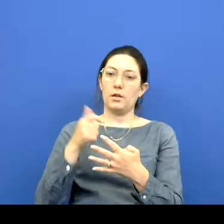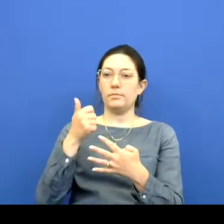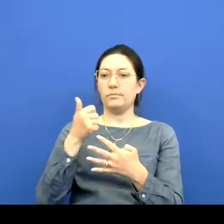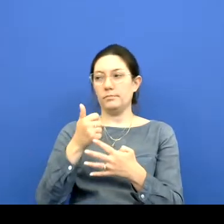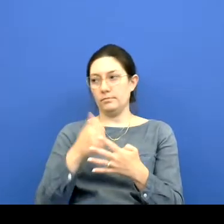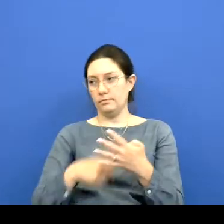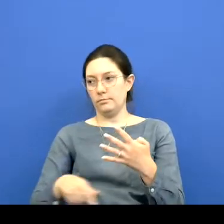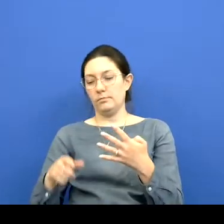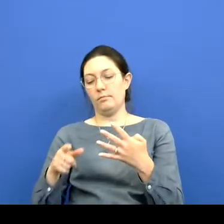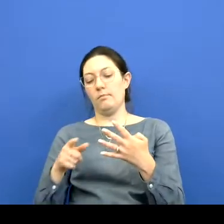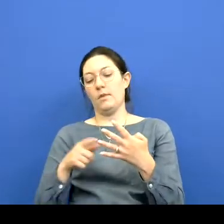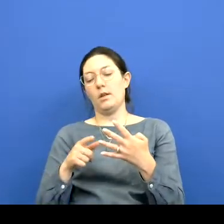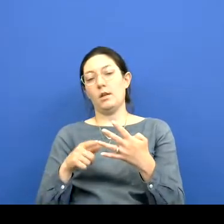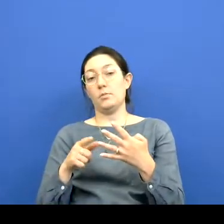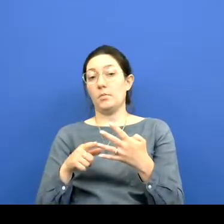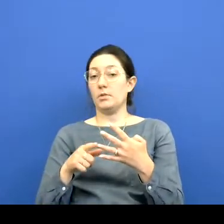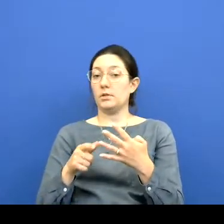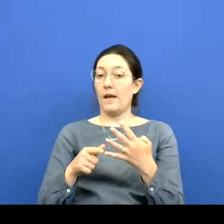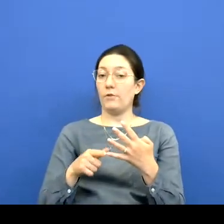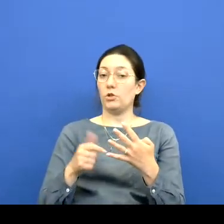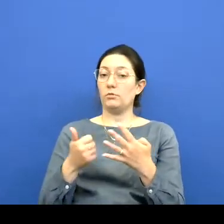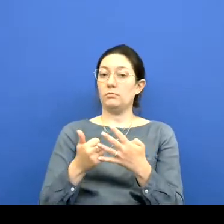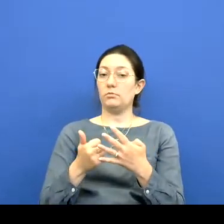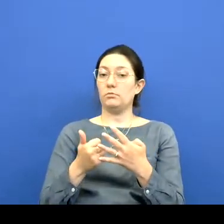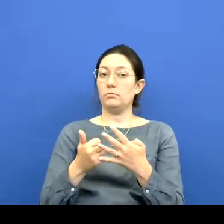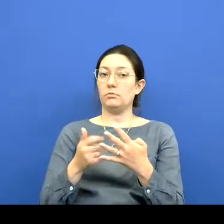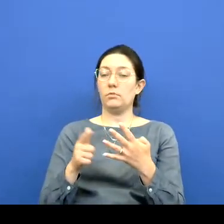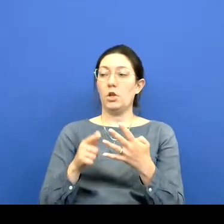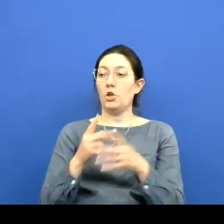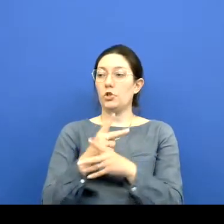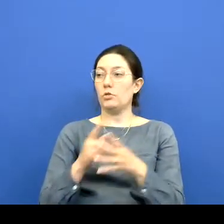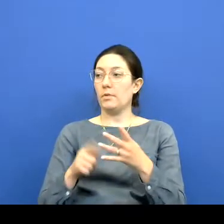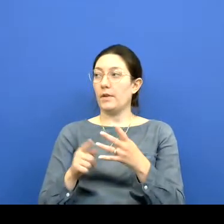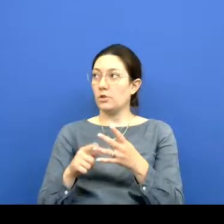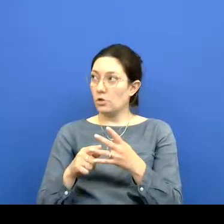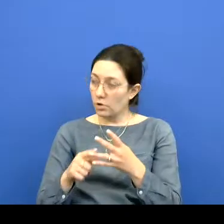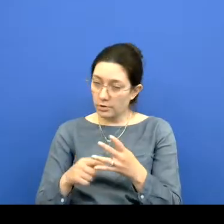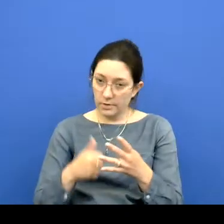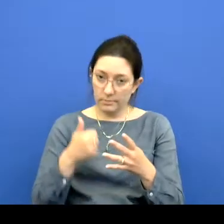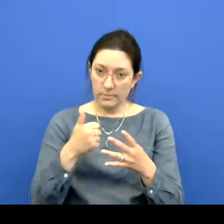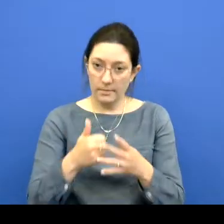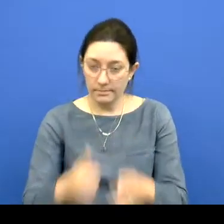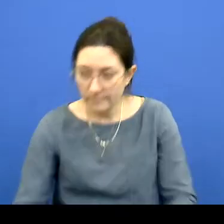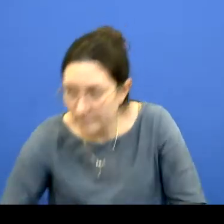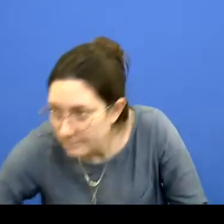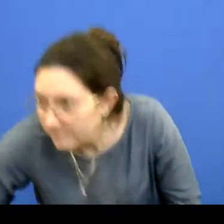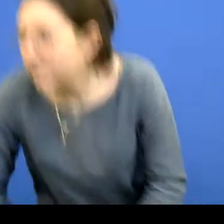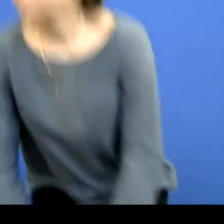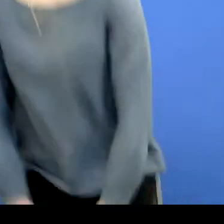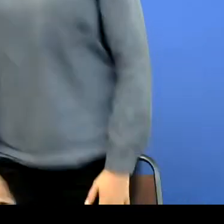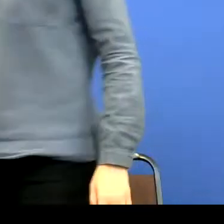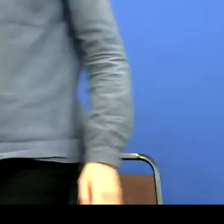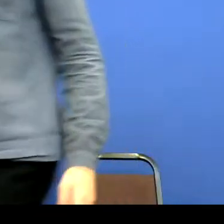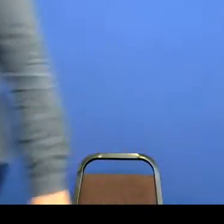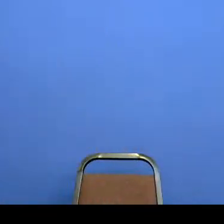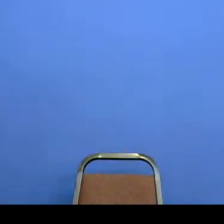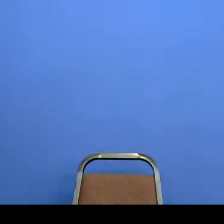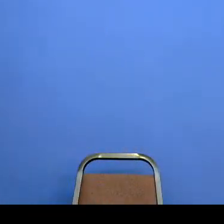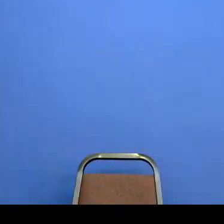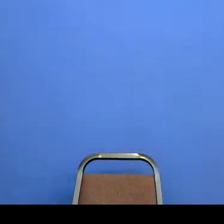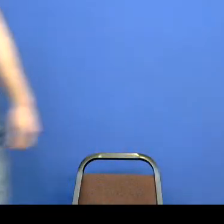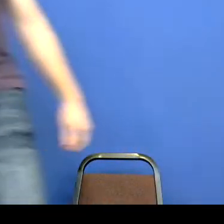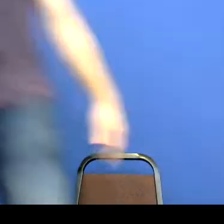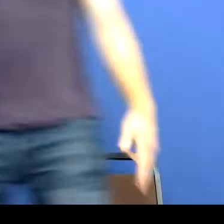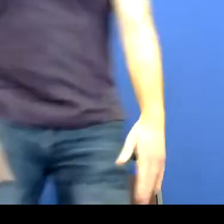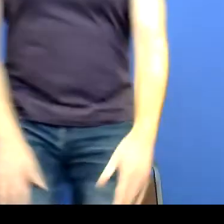Belanca, Aye. Councilmember Stafford, Aye. Supervisor Schultz. Aye. Mr. Supervisor and fellow